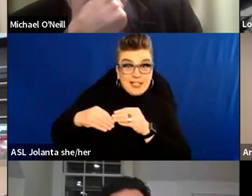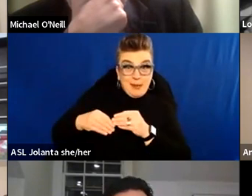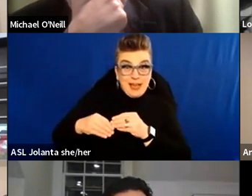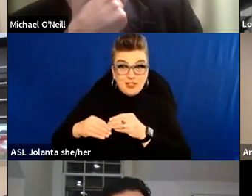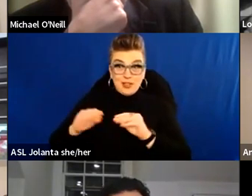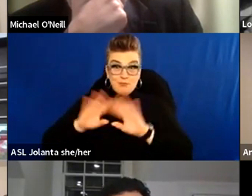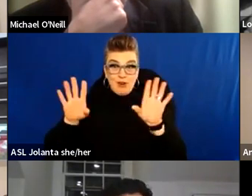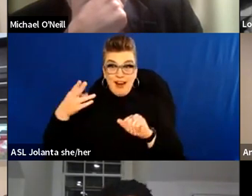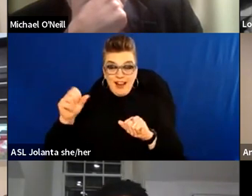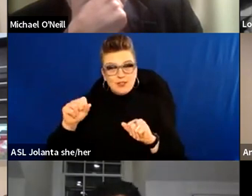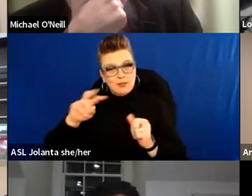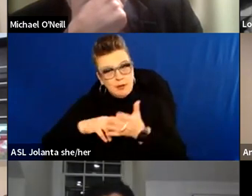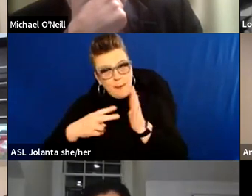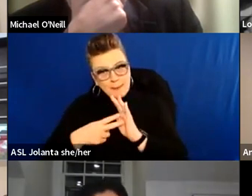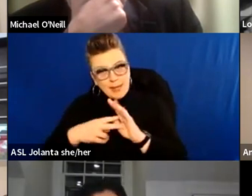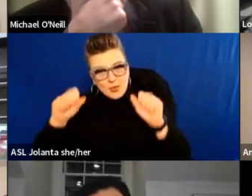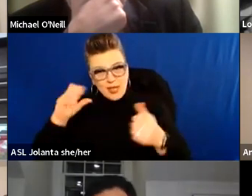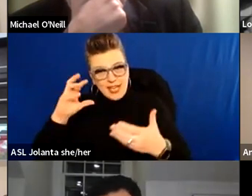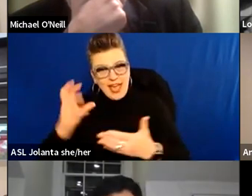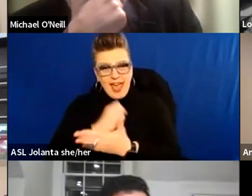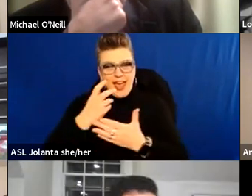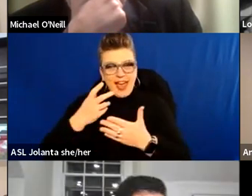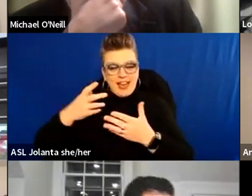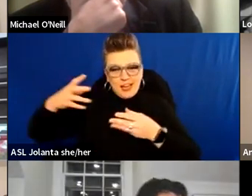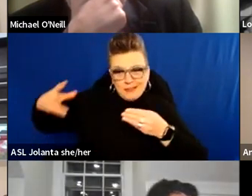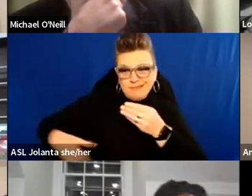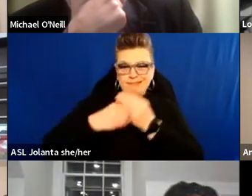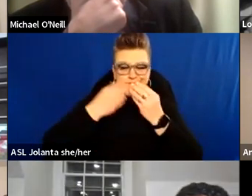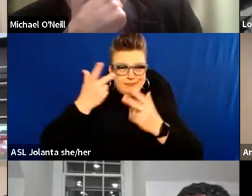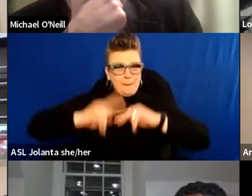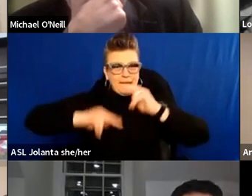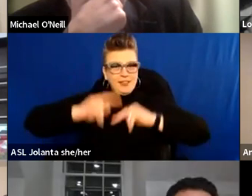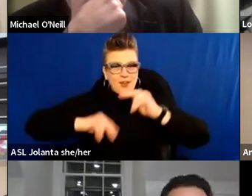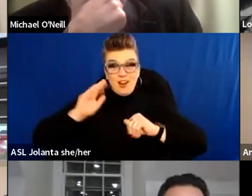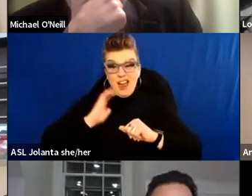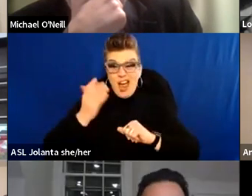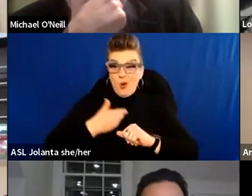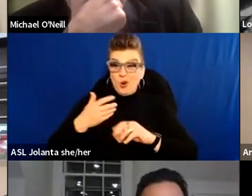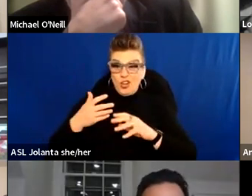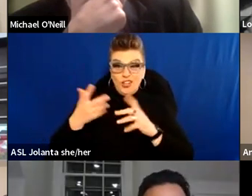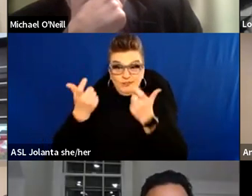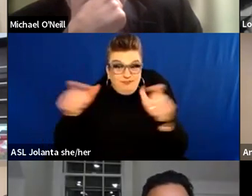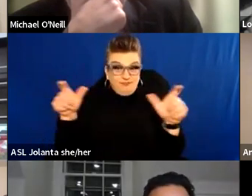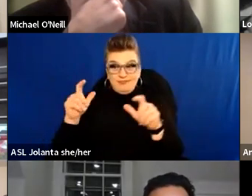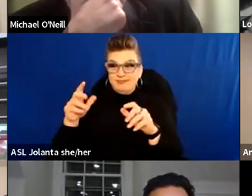build um pretty substantially on the work that we've already done over the last two years there's a lot of discussion about the the